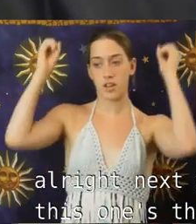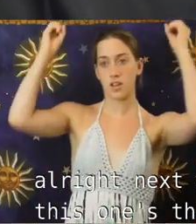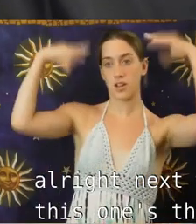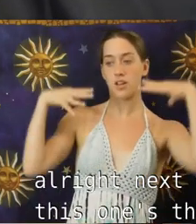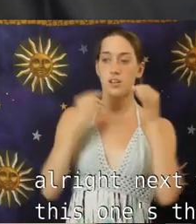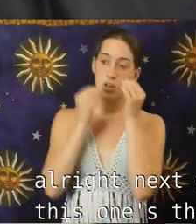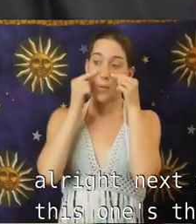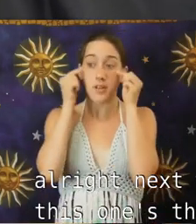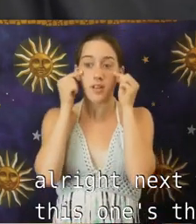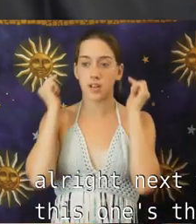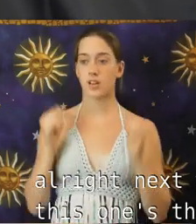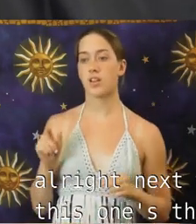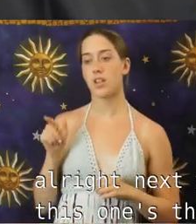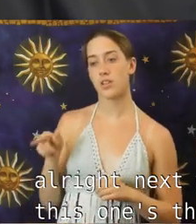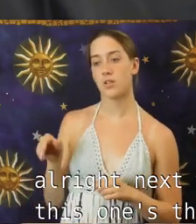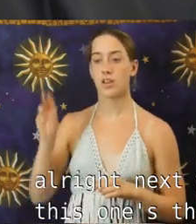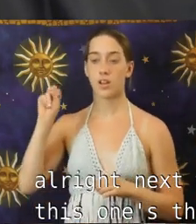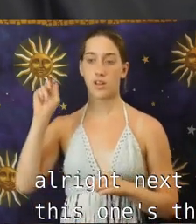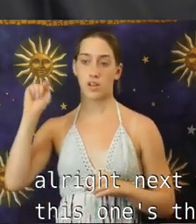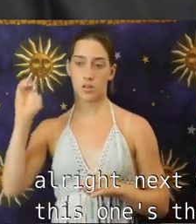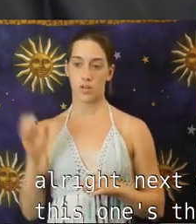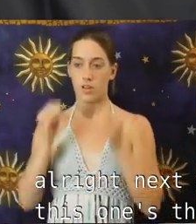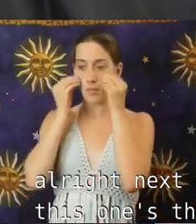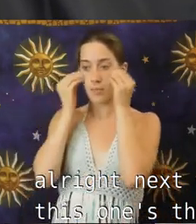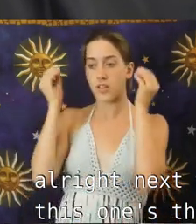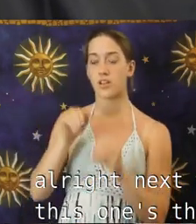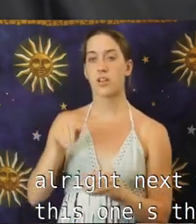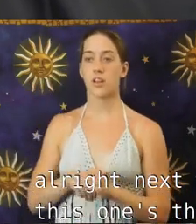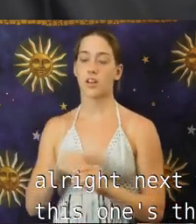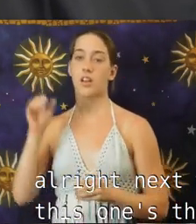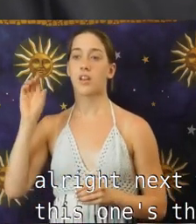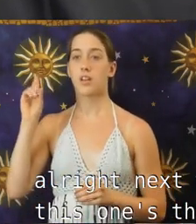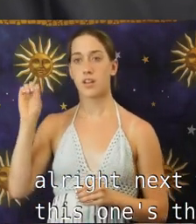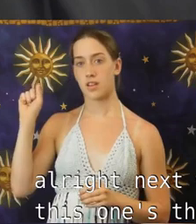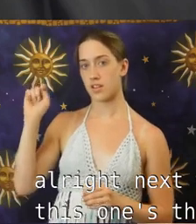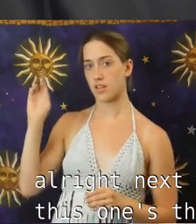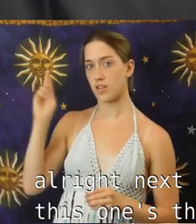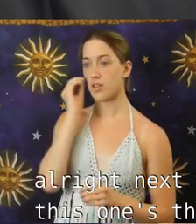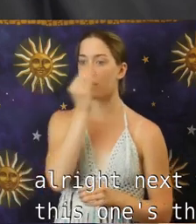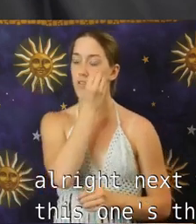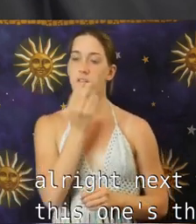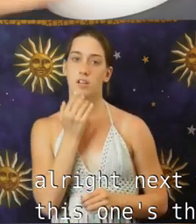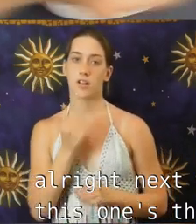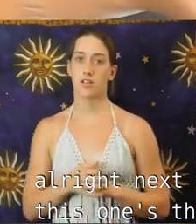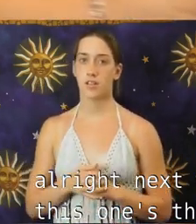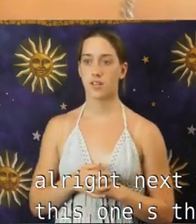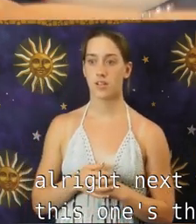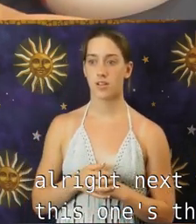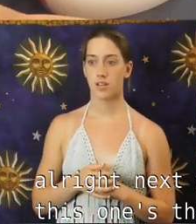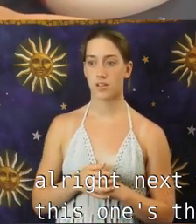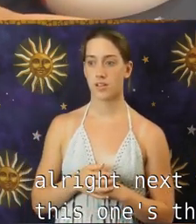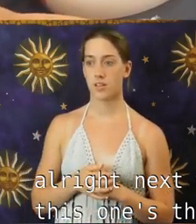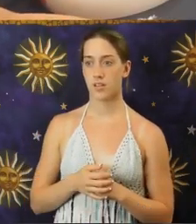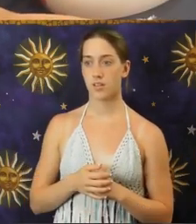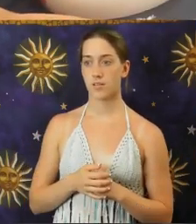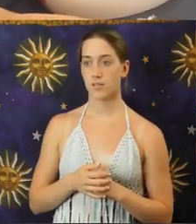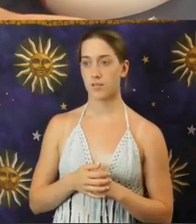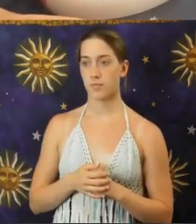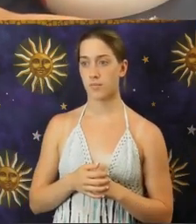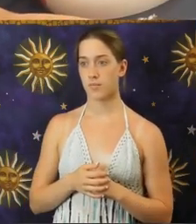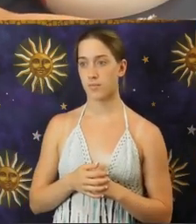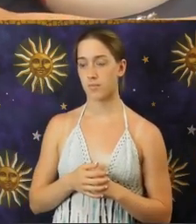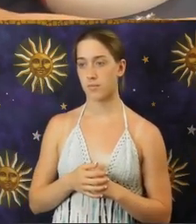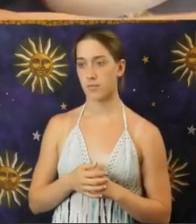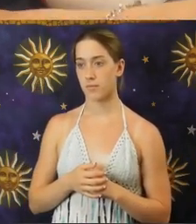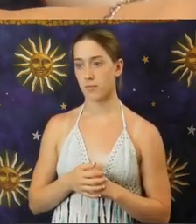Alright, next we're going to do blush and highlighter. And this one's the Note blush in Desert Rose.